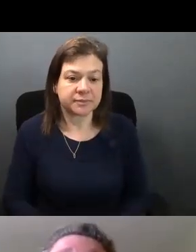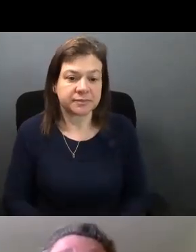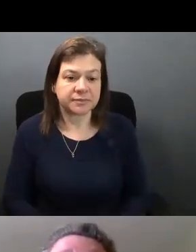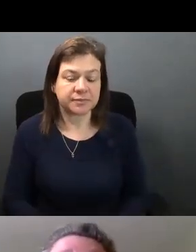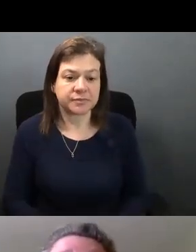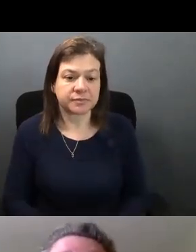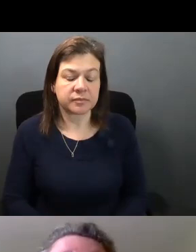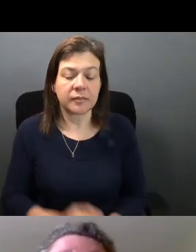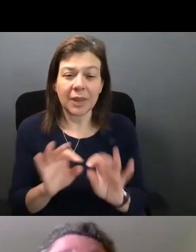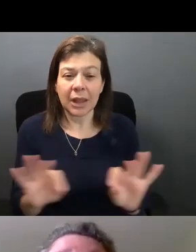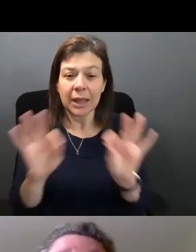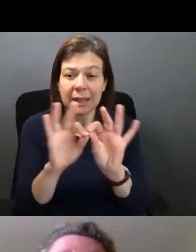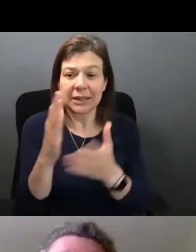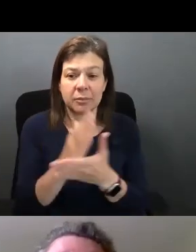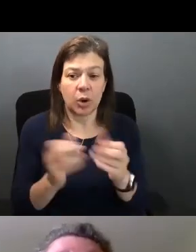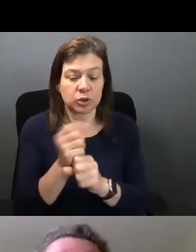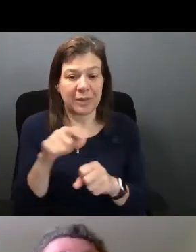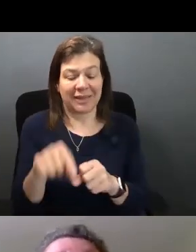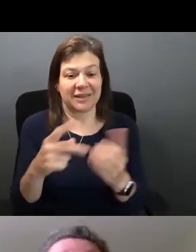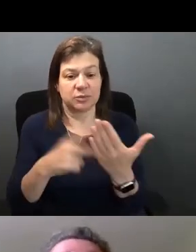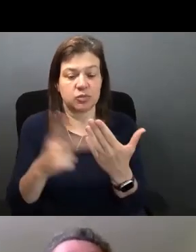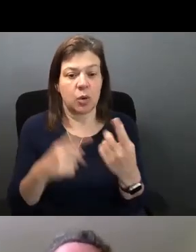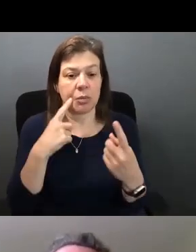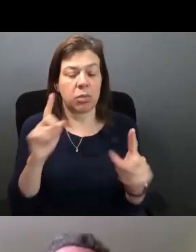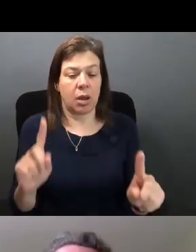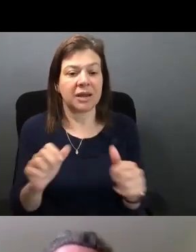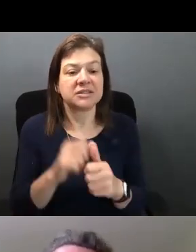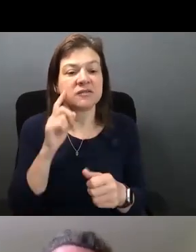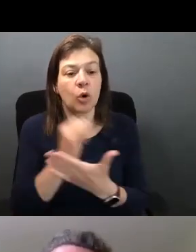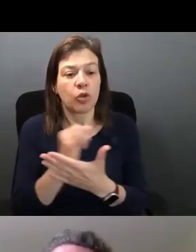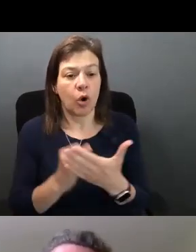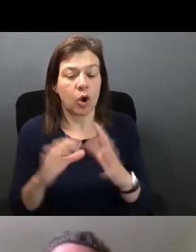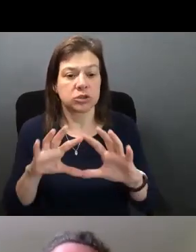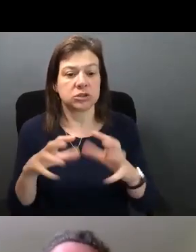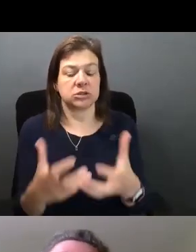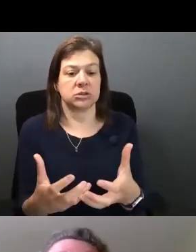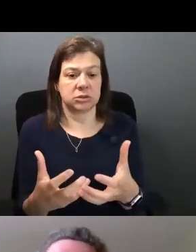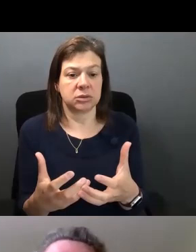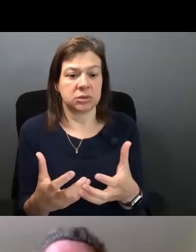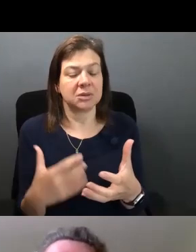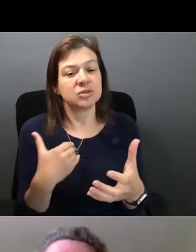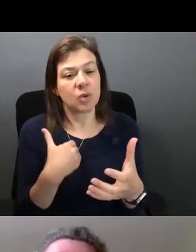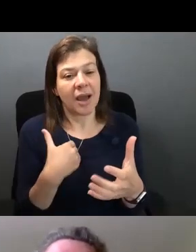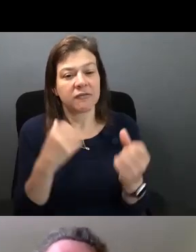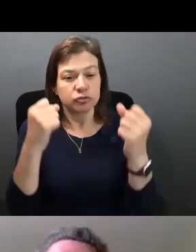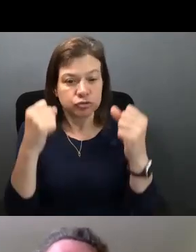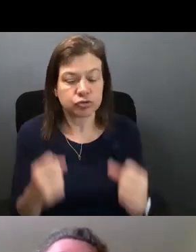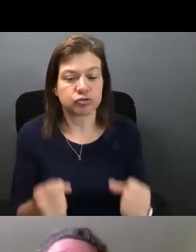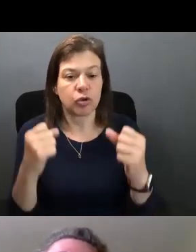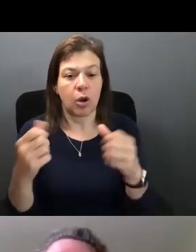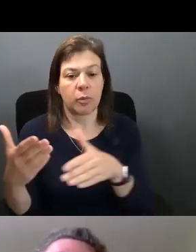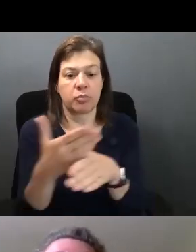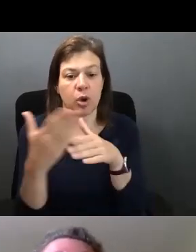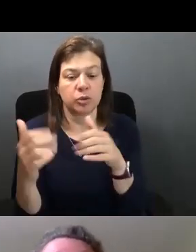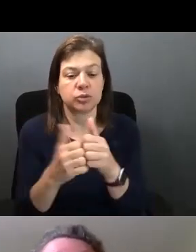key element to making this program work is for the arts organization to have a strong partnership